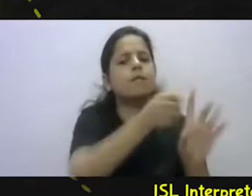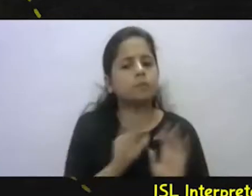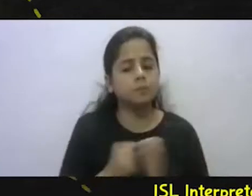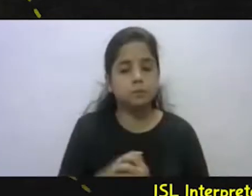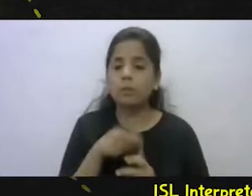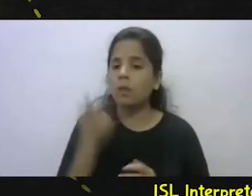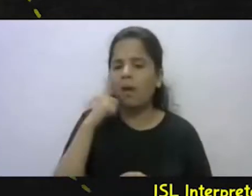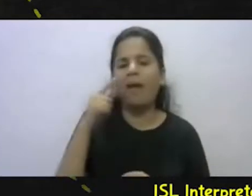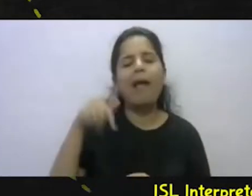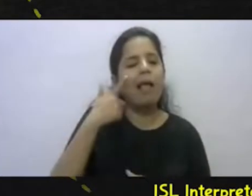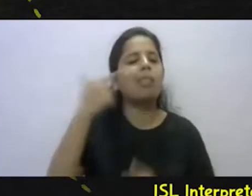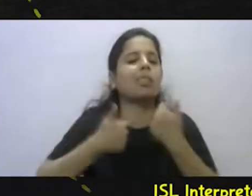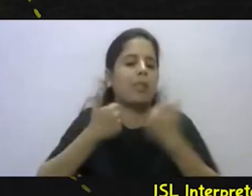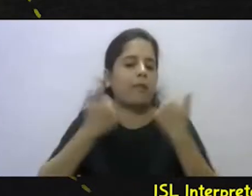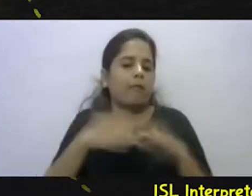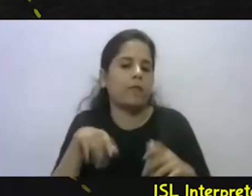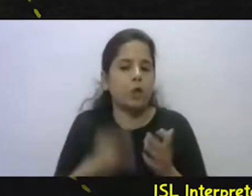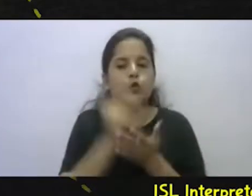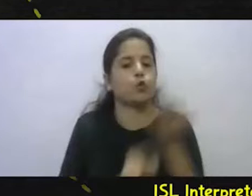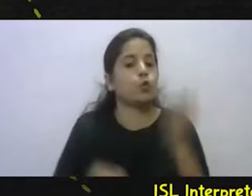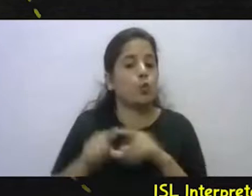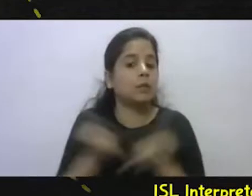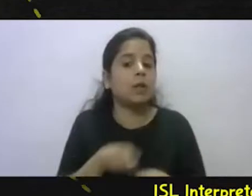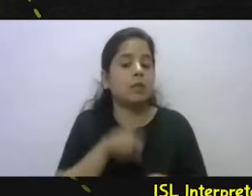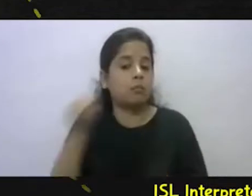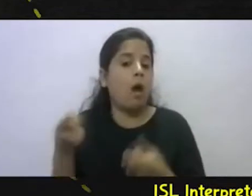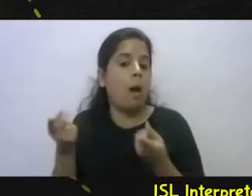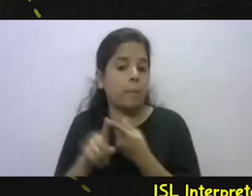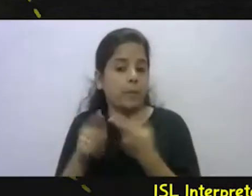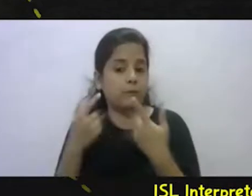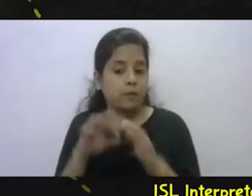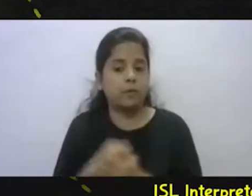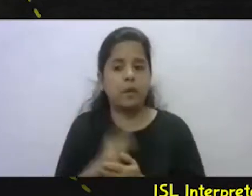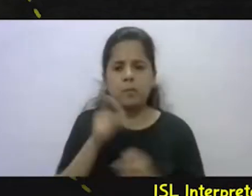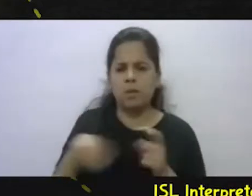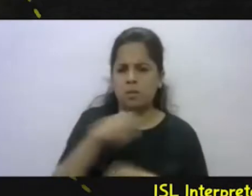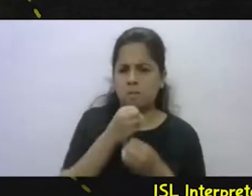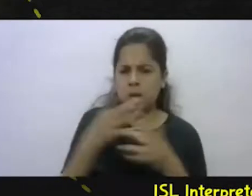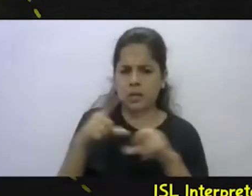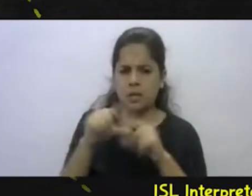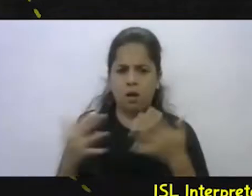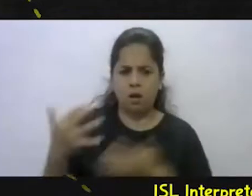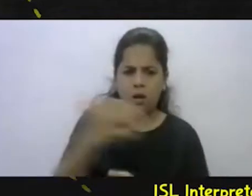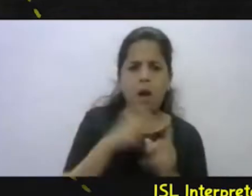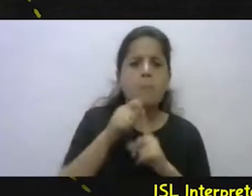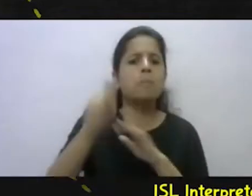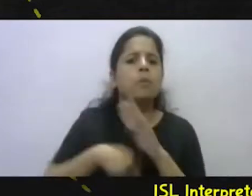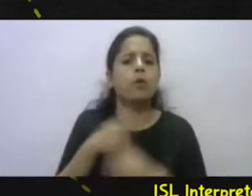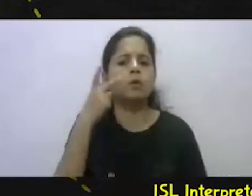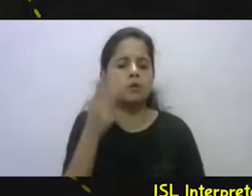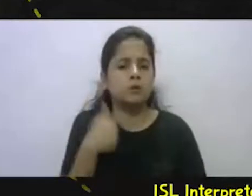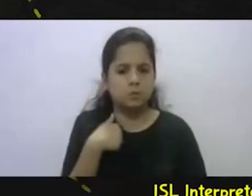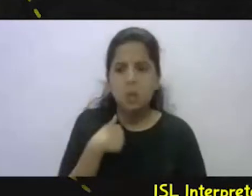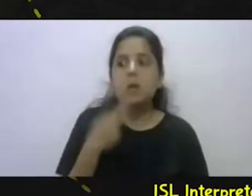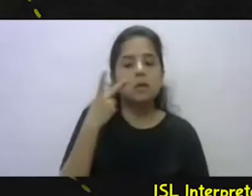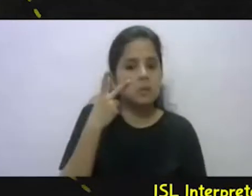methods research group that was happening at the university at the same time, which was a sort of hub for all these data projects to come together. And I very